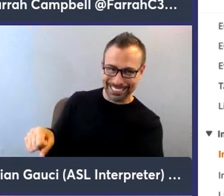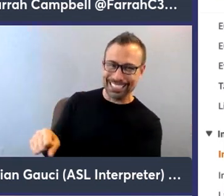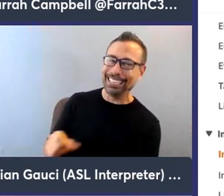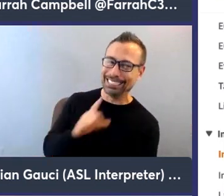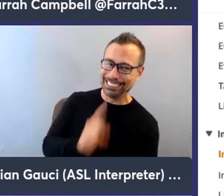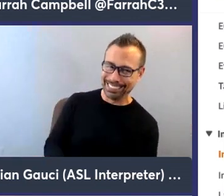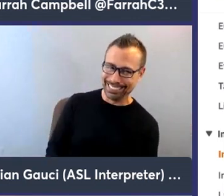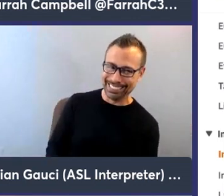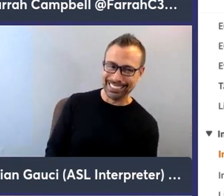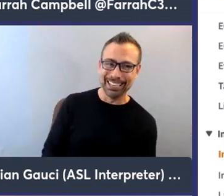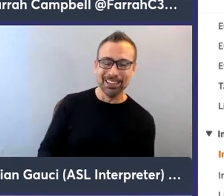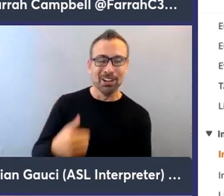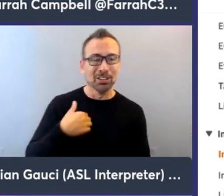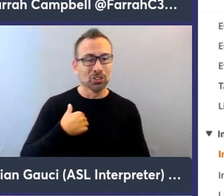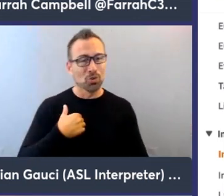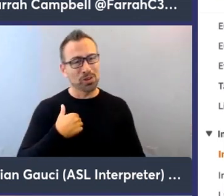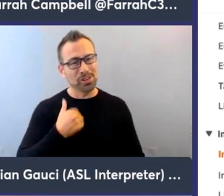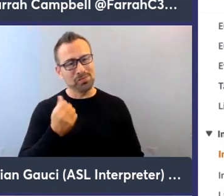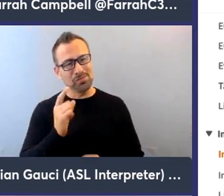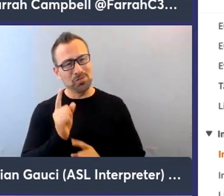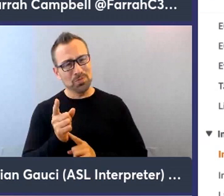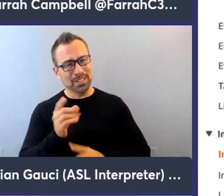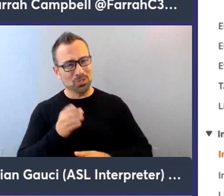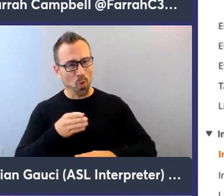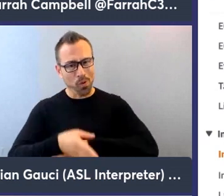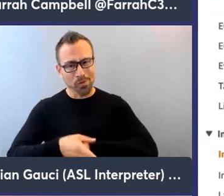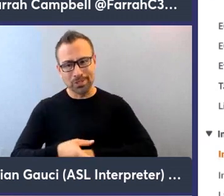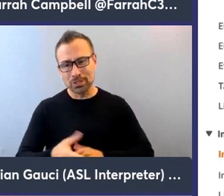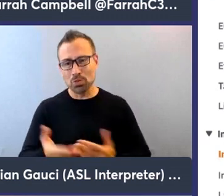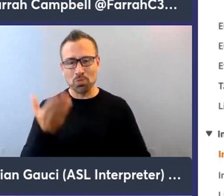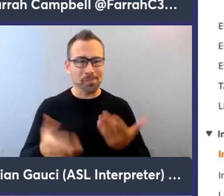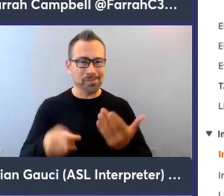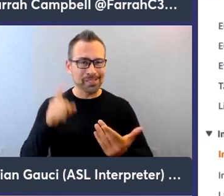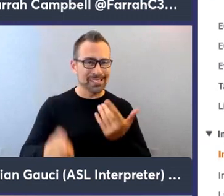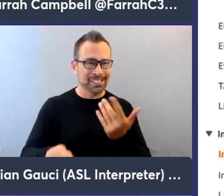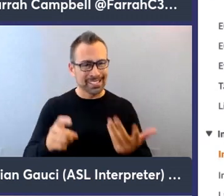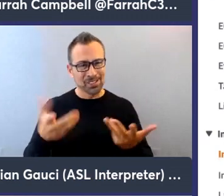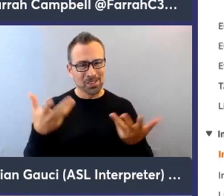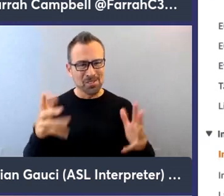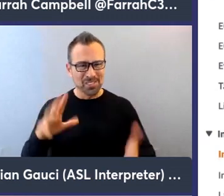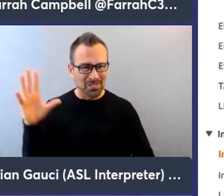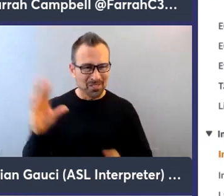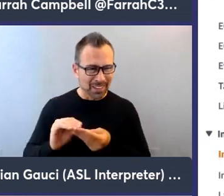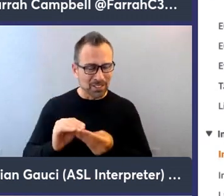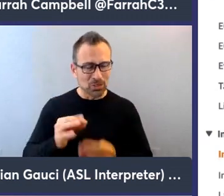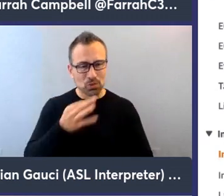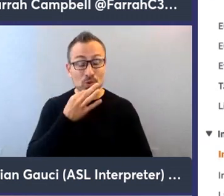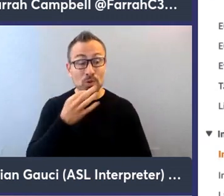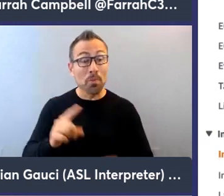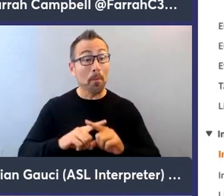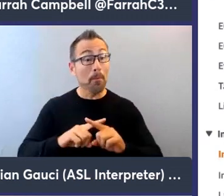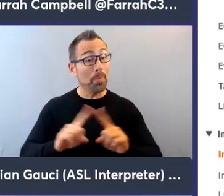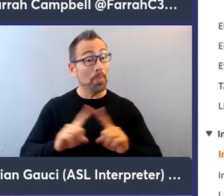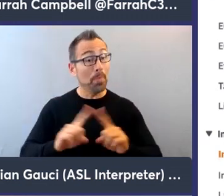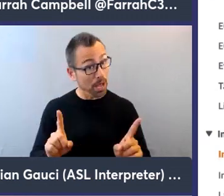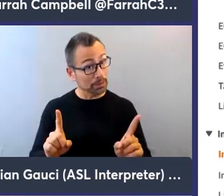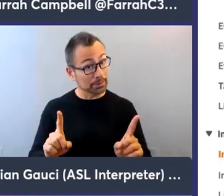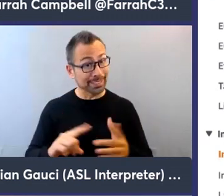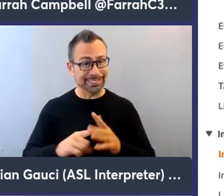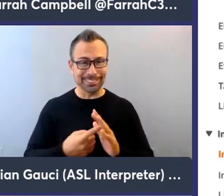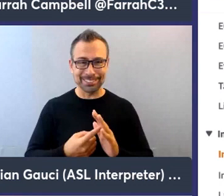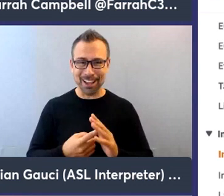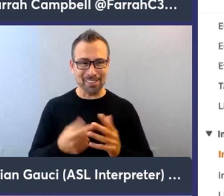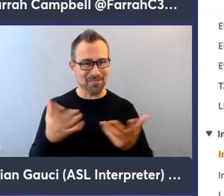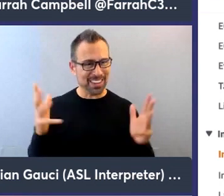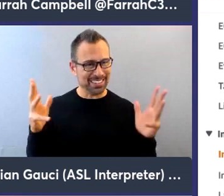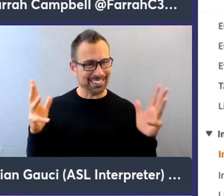We are a couple of minutes over, so we should probably wrap up within the next minute or two. But let's start wrapping. All